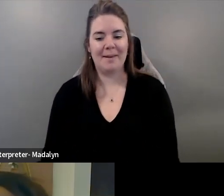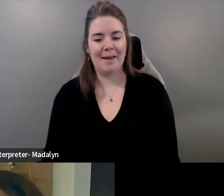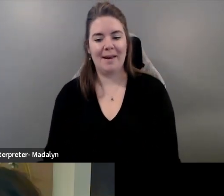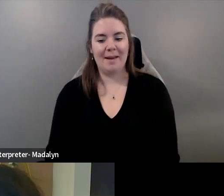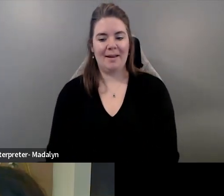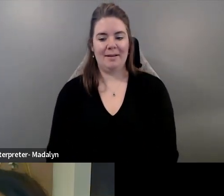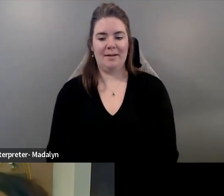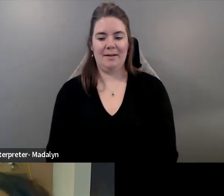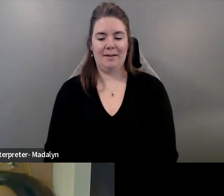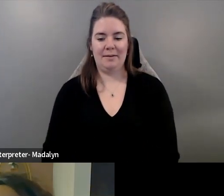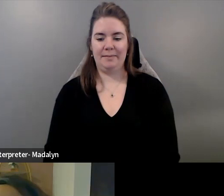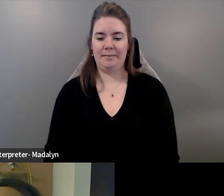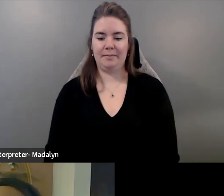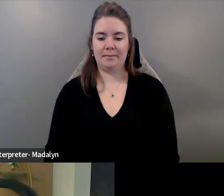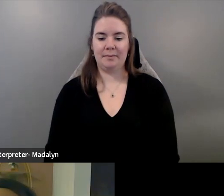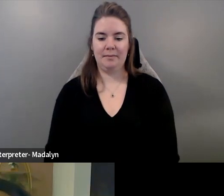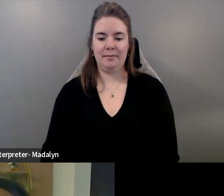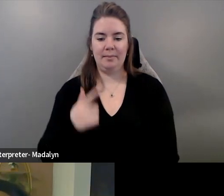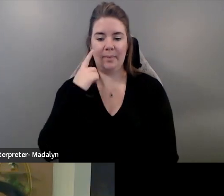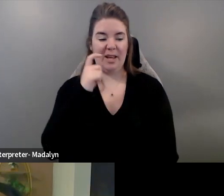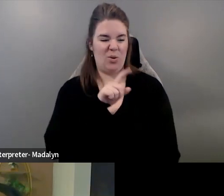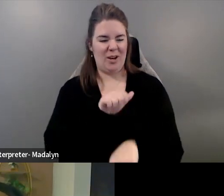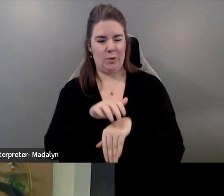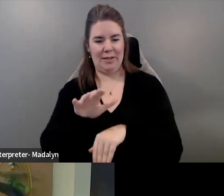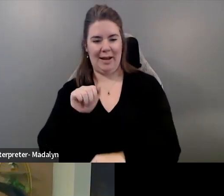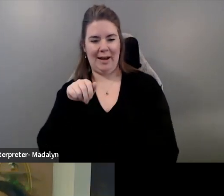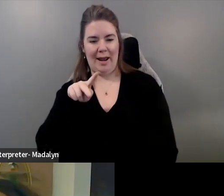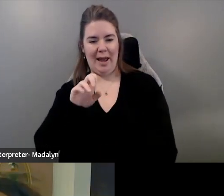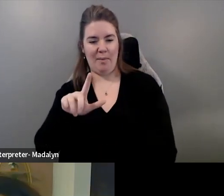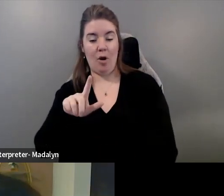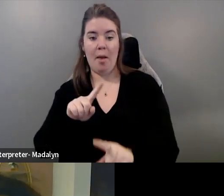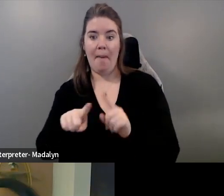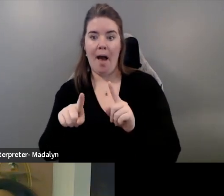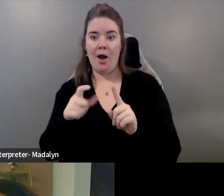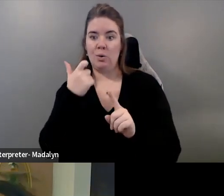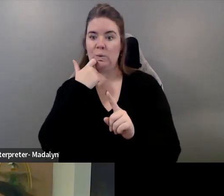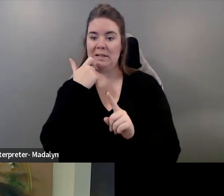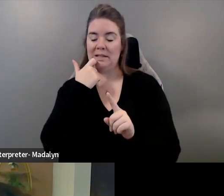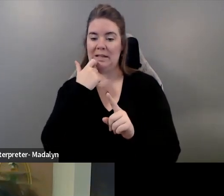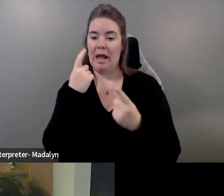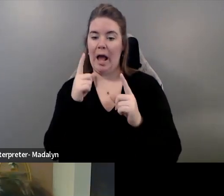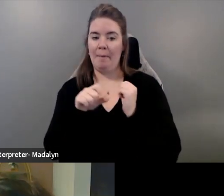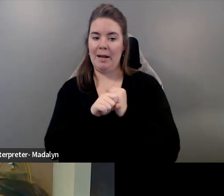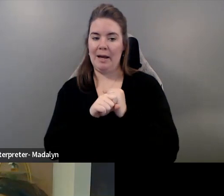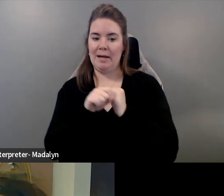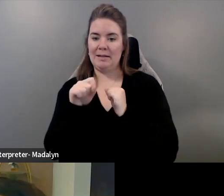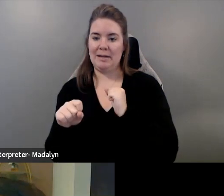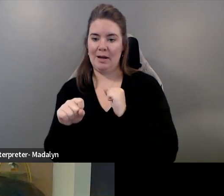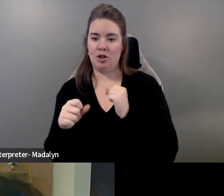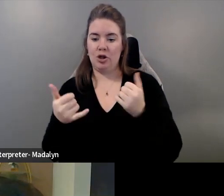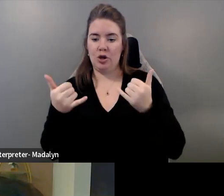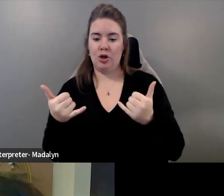in to April, but since then there is an extension of the current